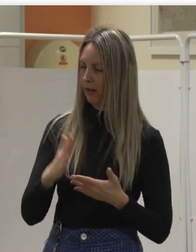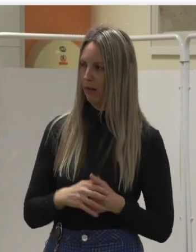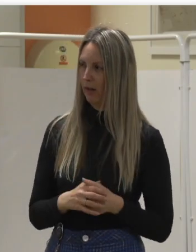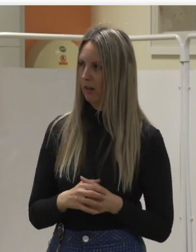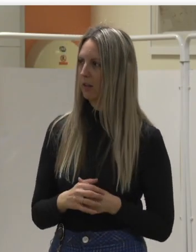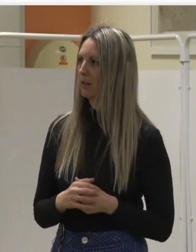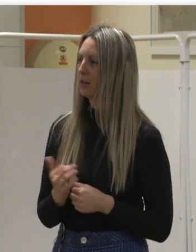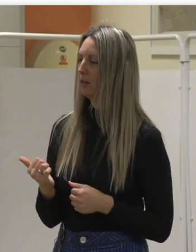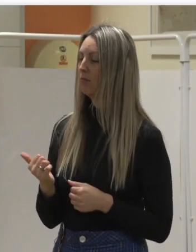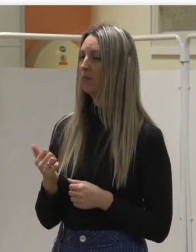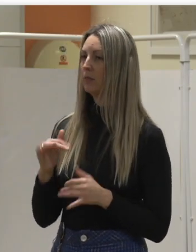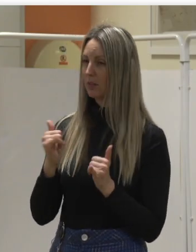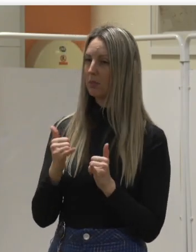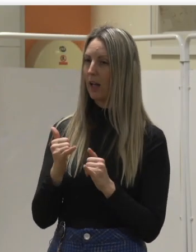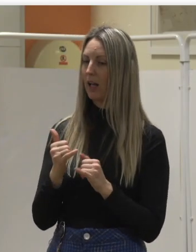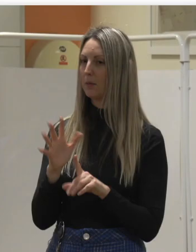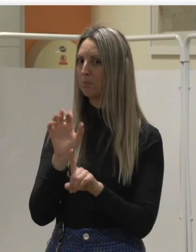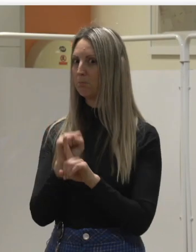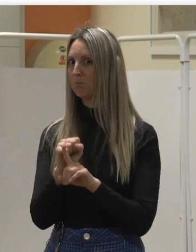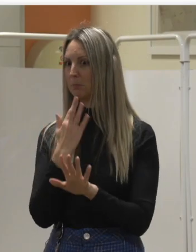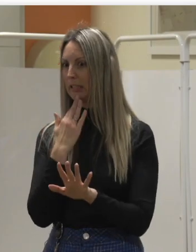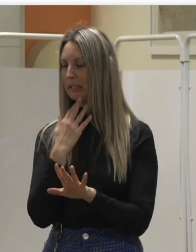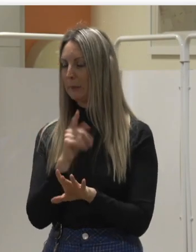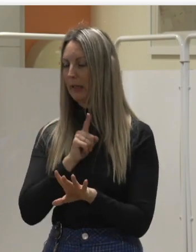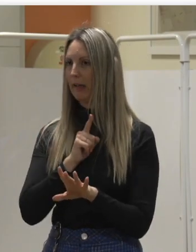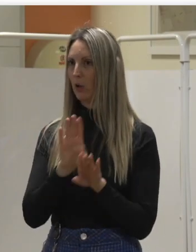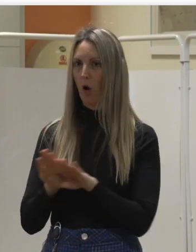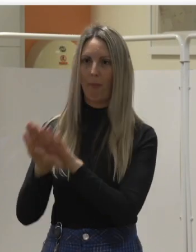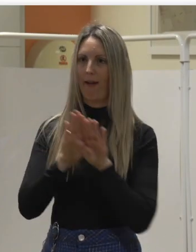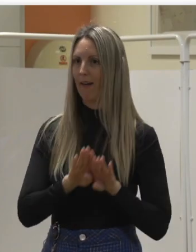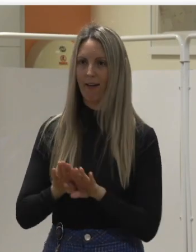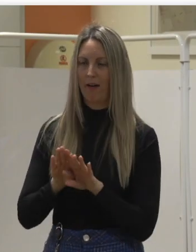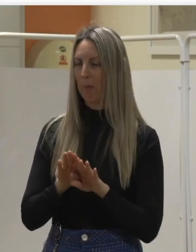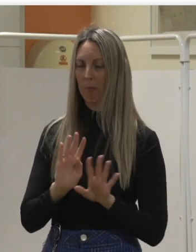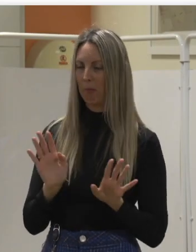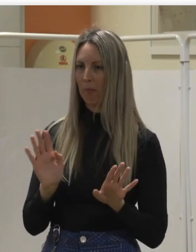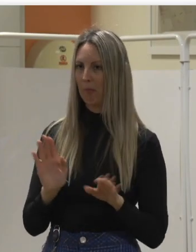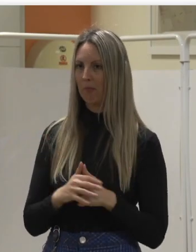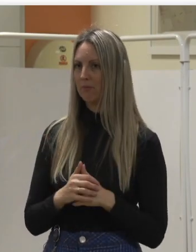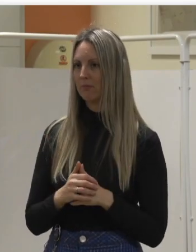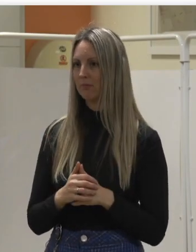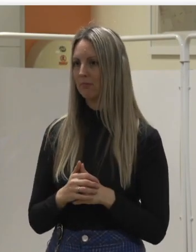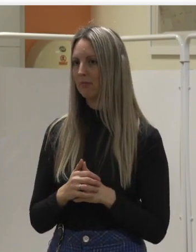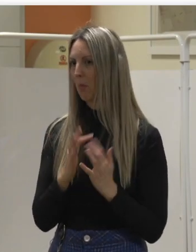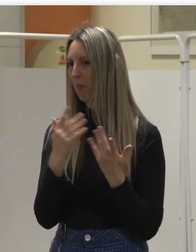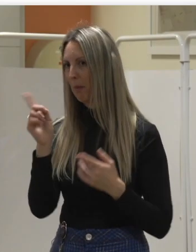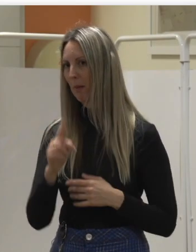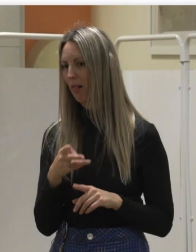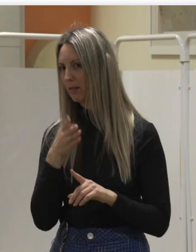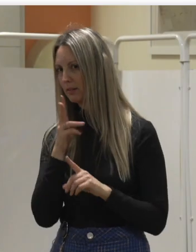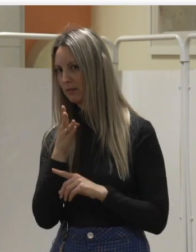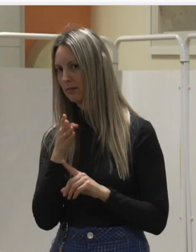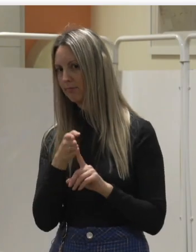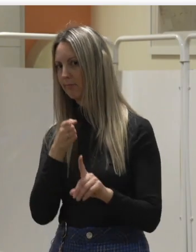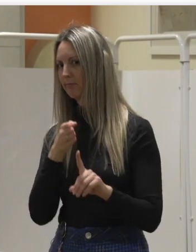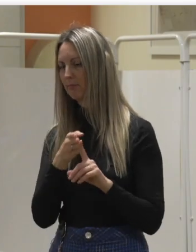because it is not a very common condition to start with. So not many people would have seen it unless they have worked in